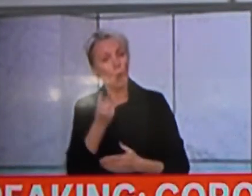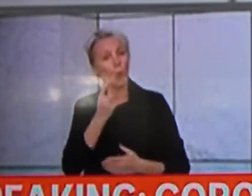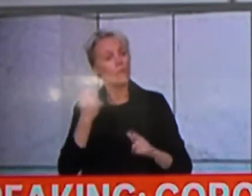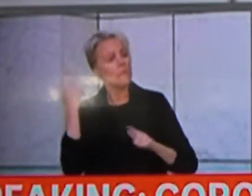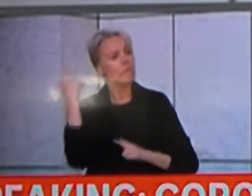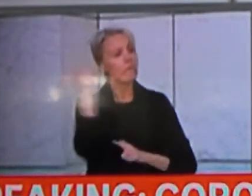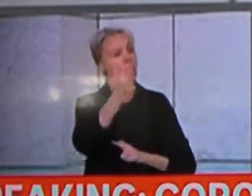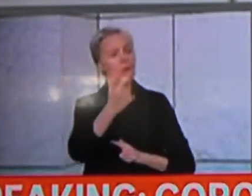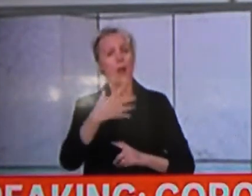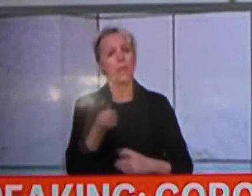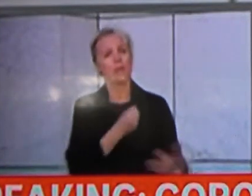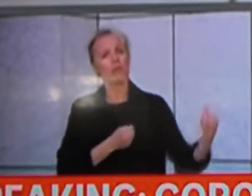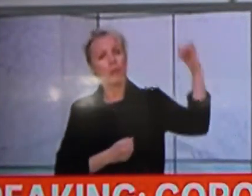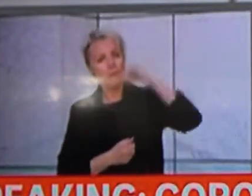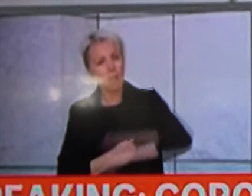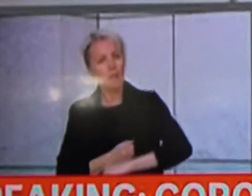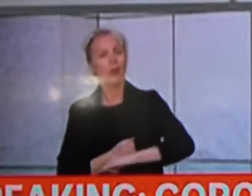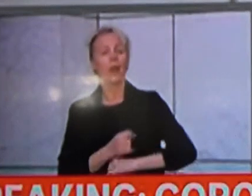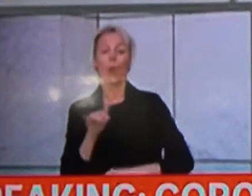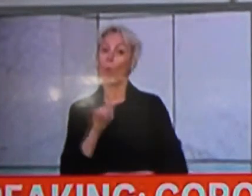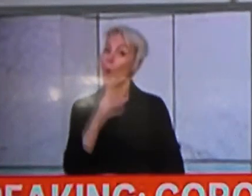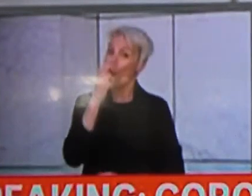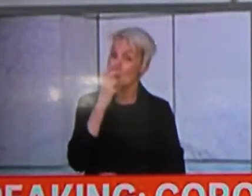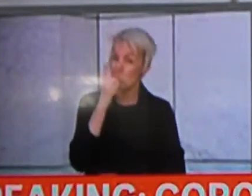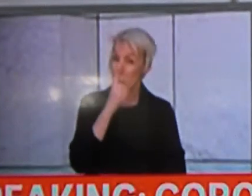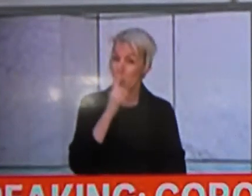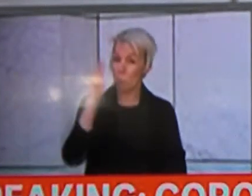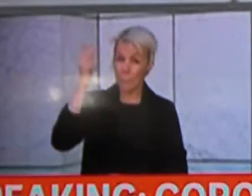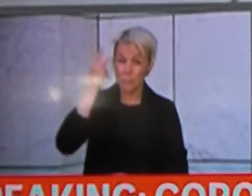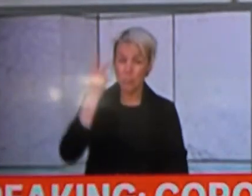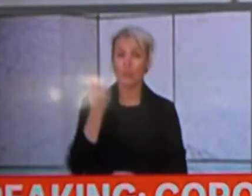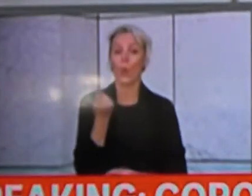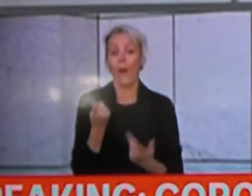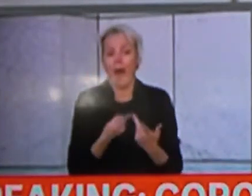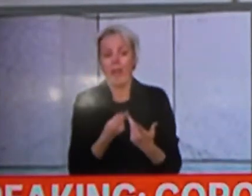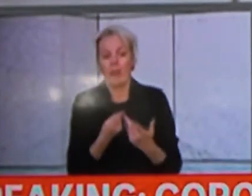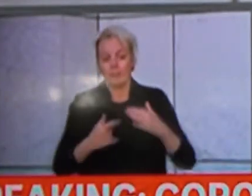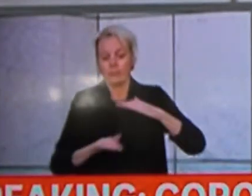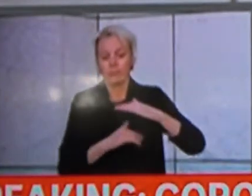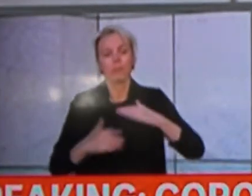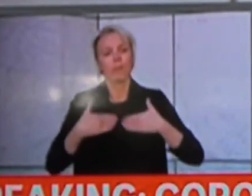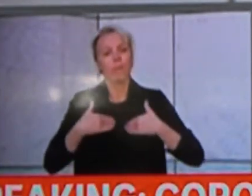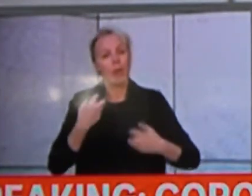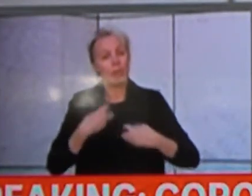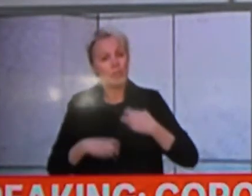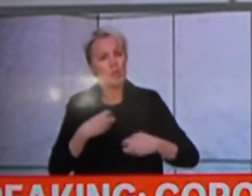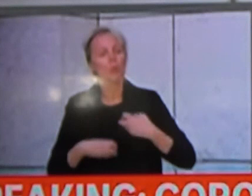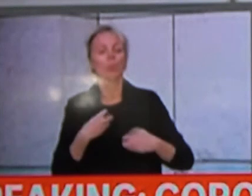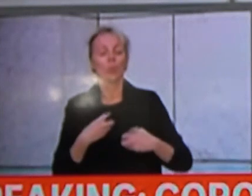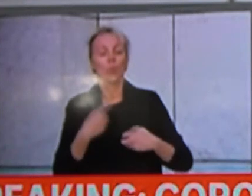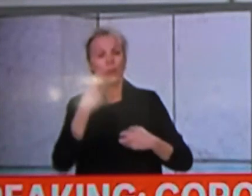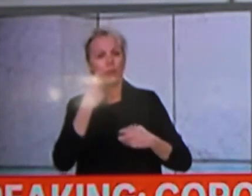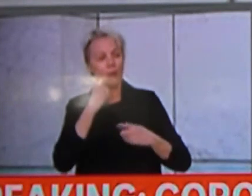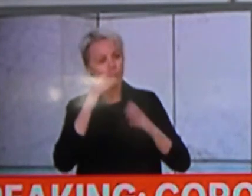longer distances, those who are more or older, or those who indeed might have other health issues potentially, and that's worked